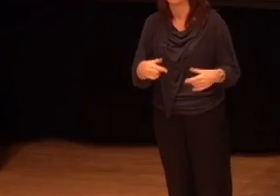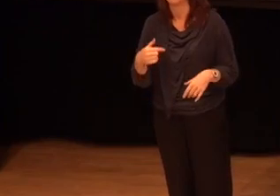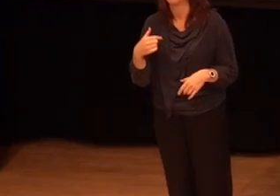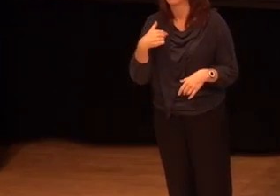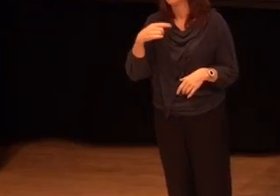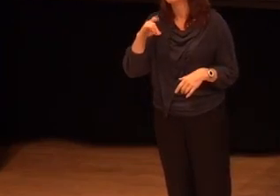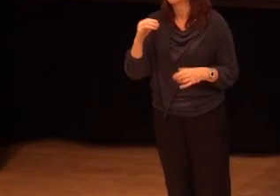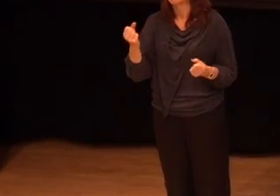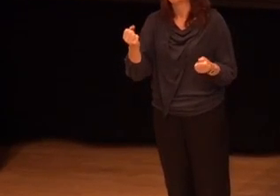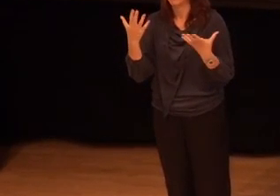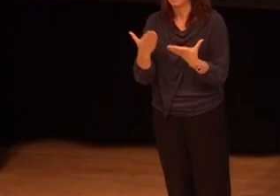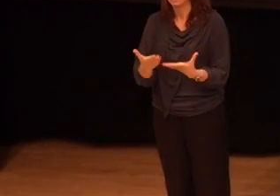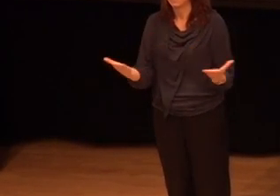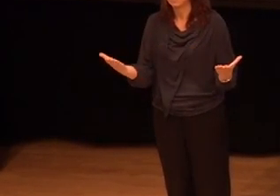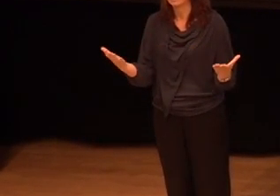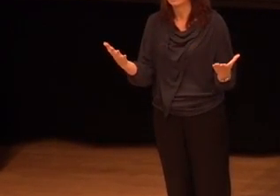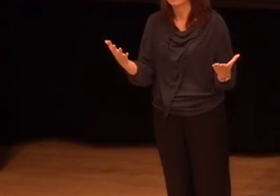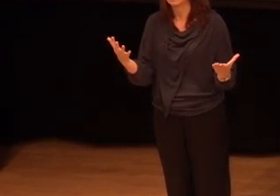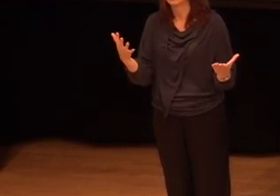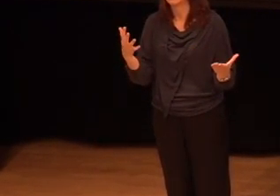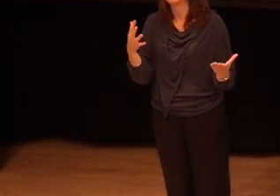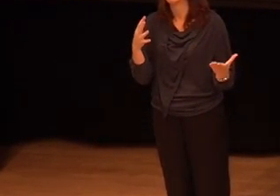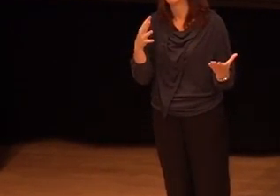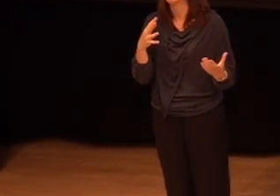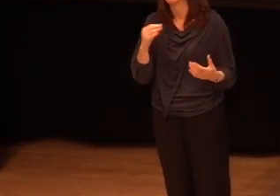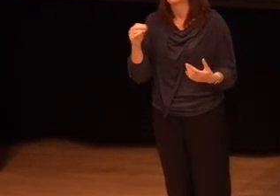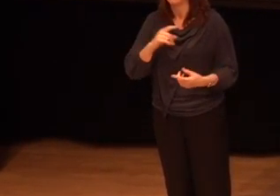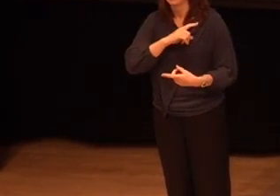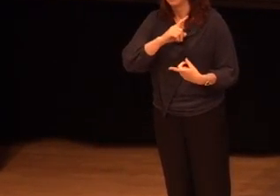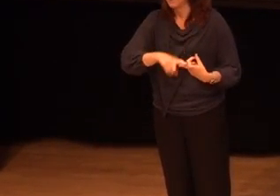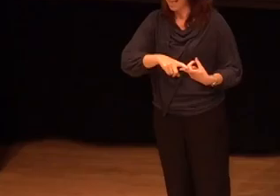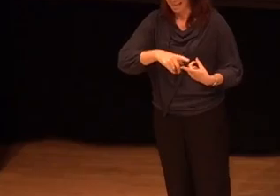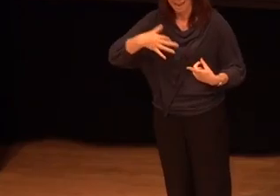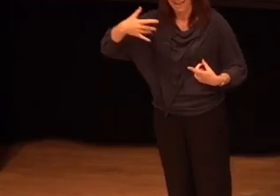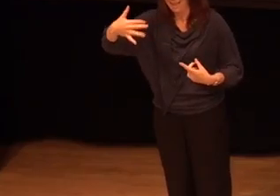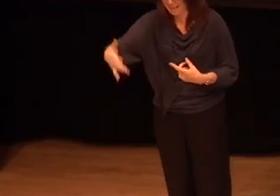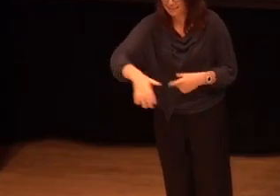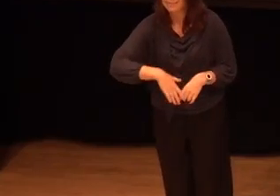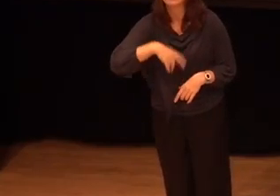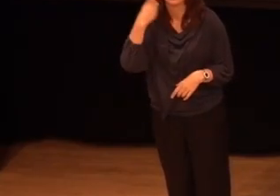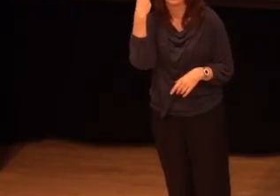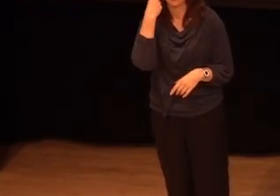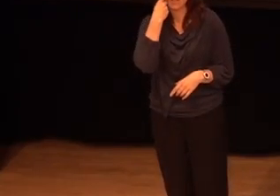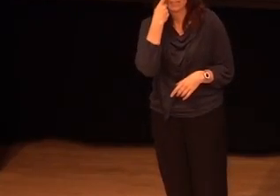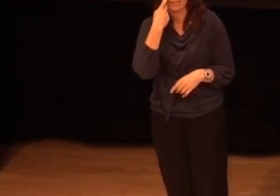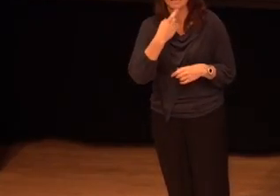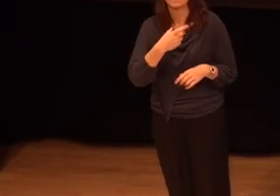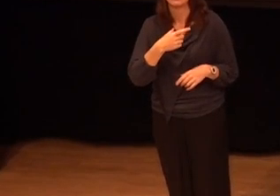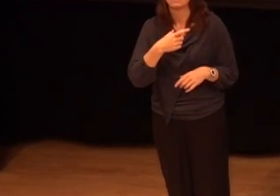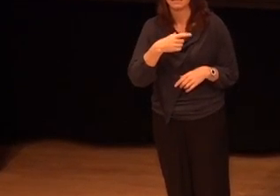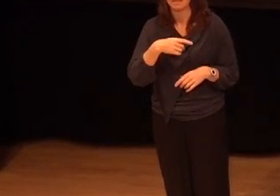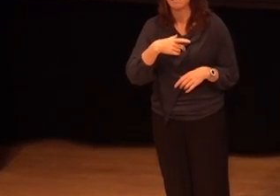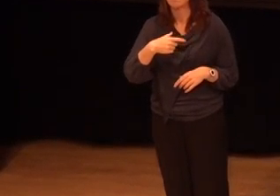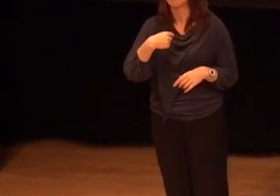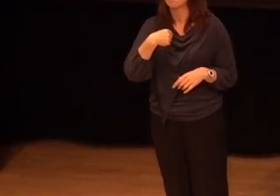I did many things and blah blah blah blah blah, blah. And then in recent years, I